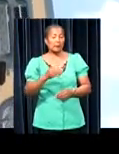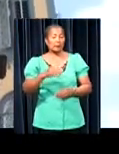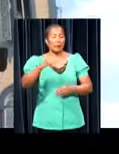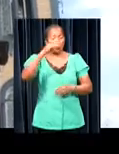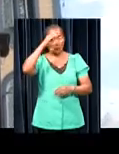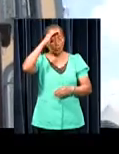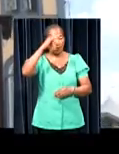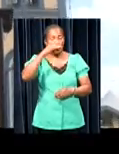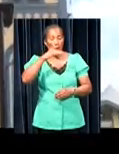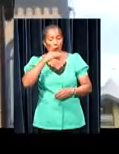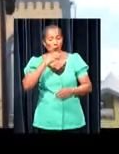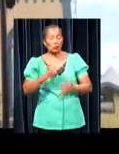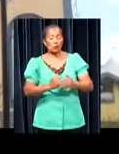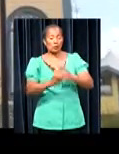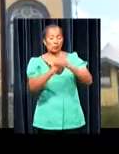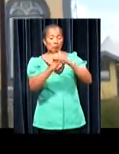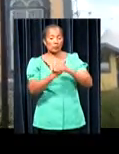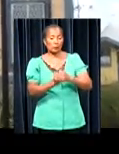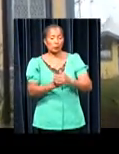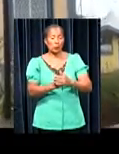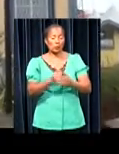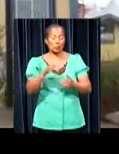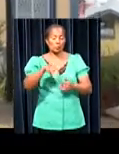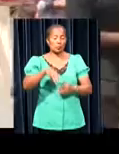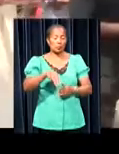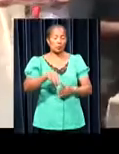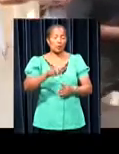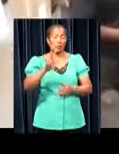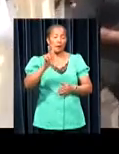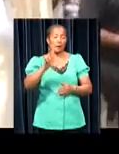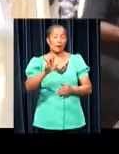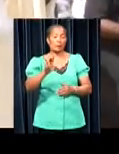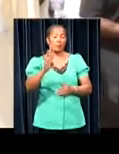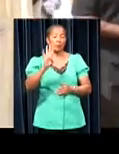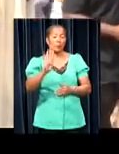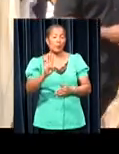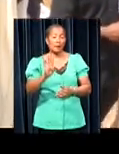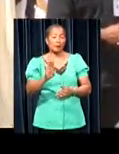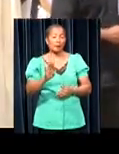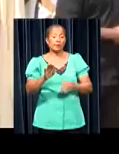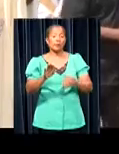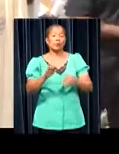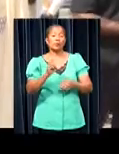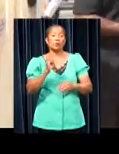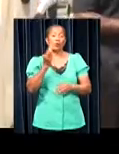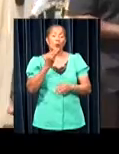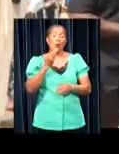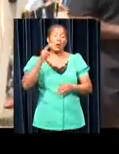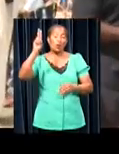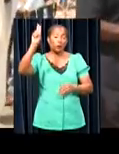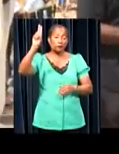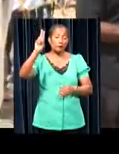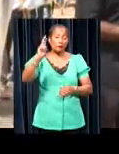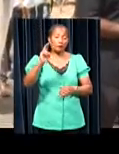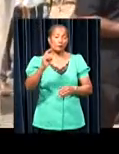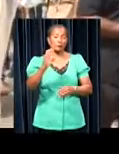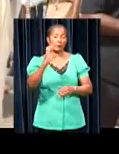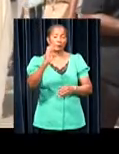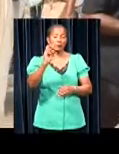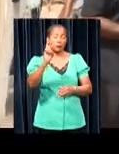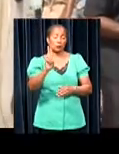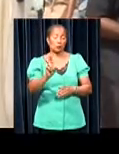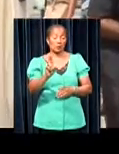translated by the Chancellor of the Diocese, Master Miguel Pitti. Then the